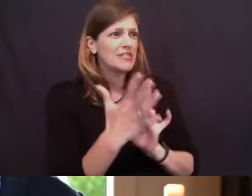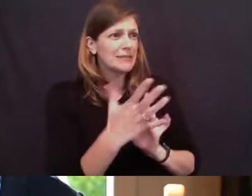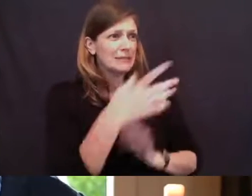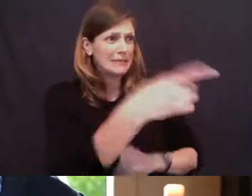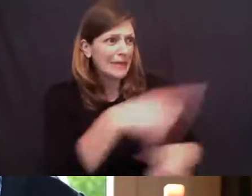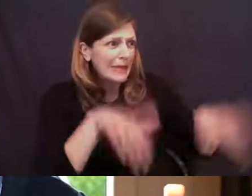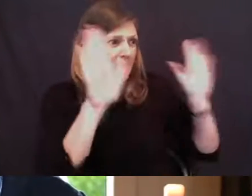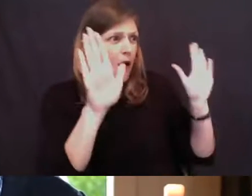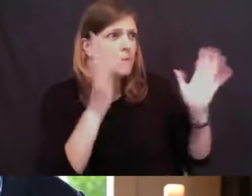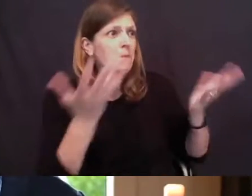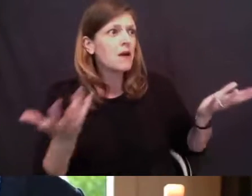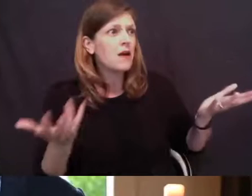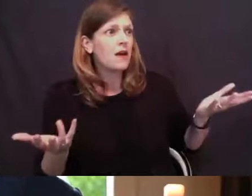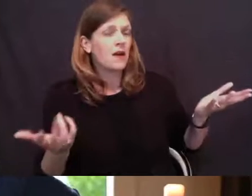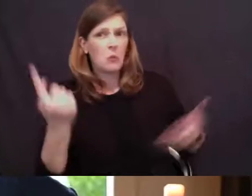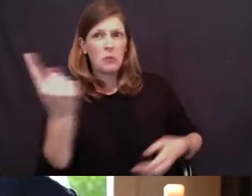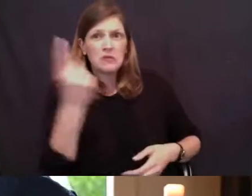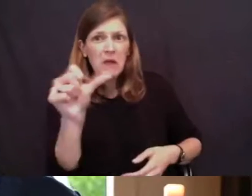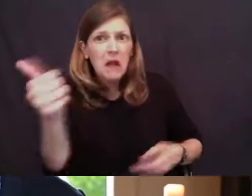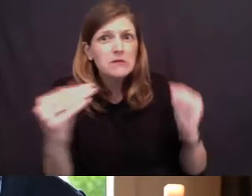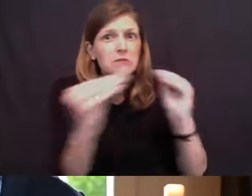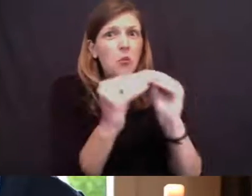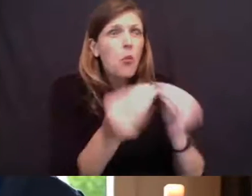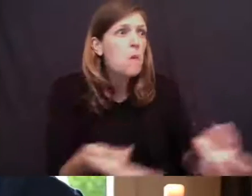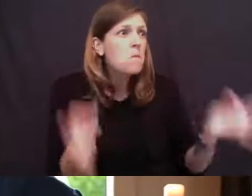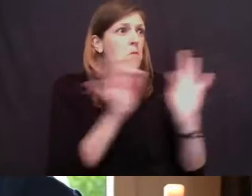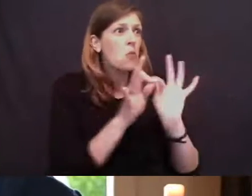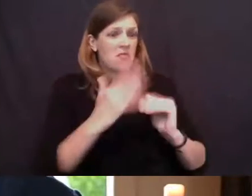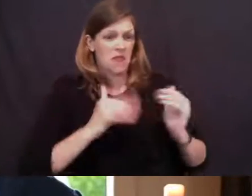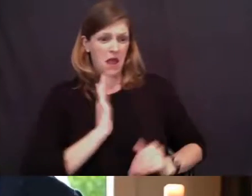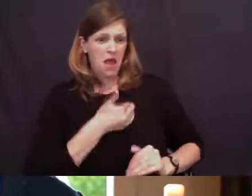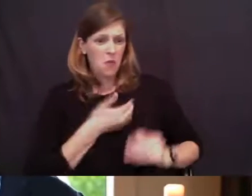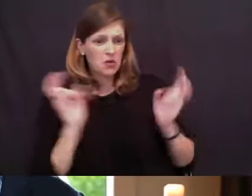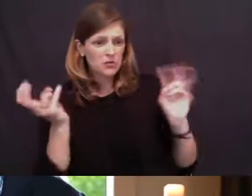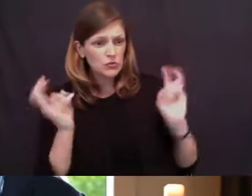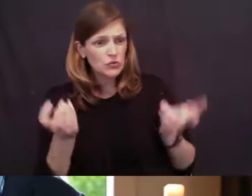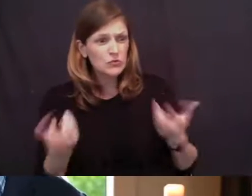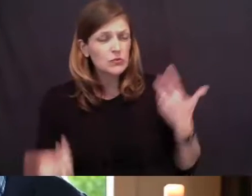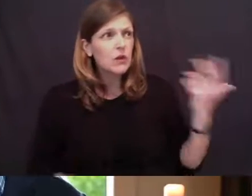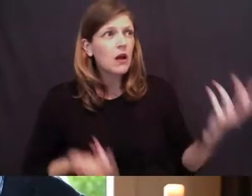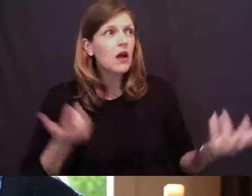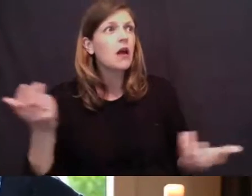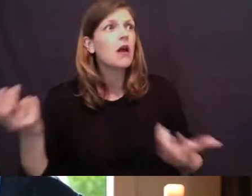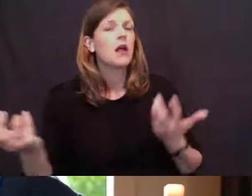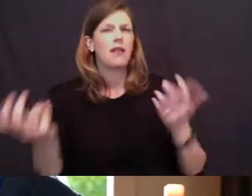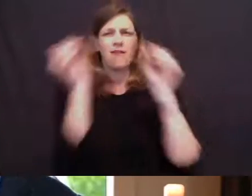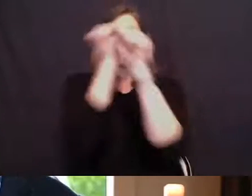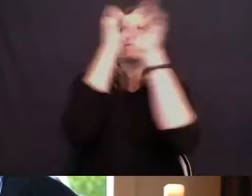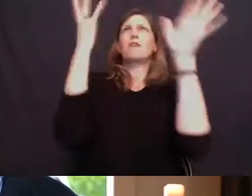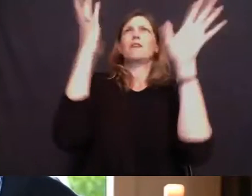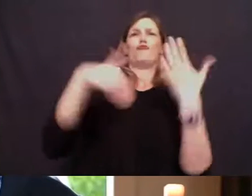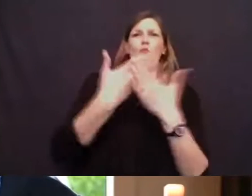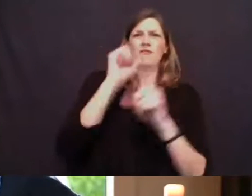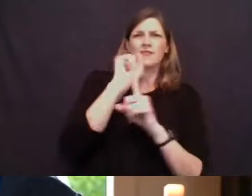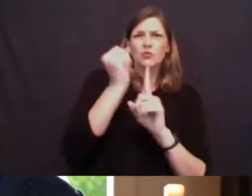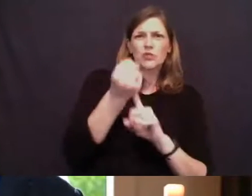up on us? Was something else more important than our issue? Like, just imagine all of the circumstances you're in